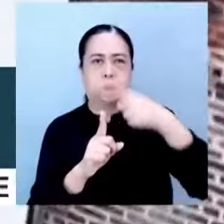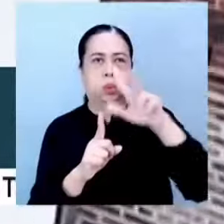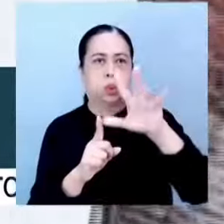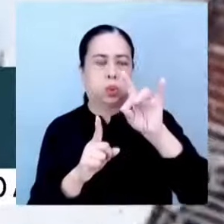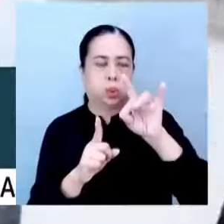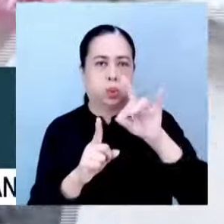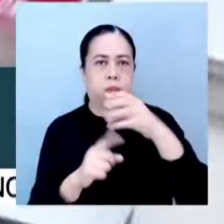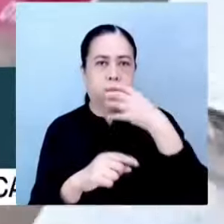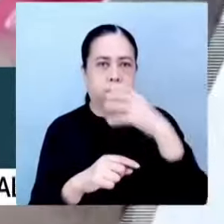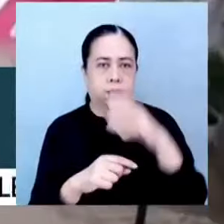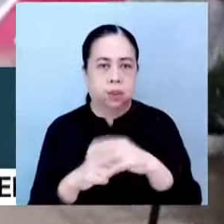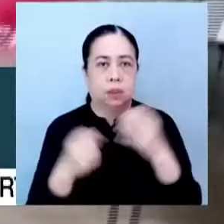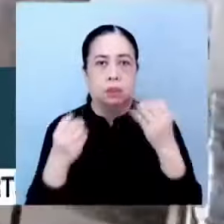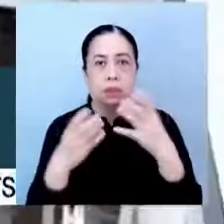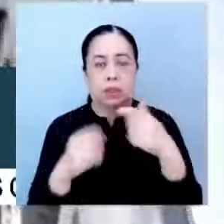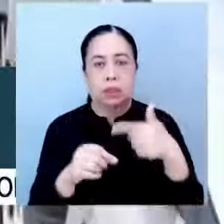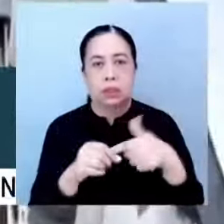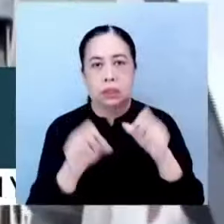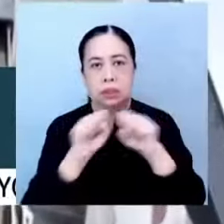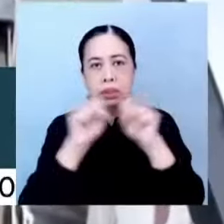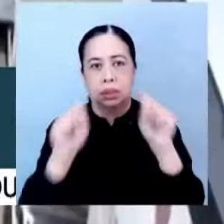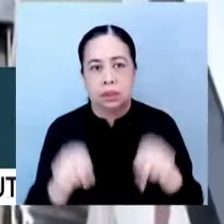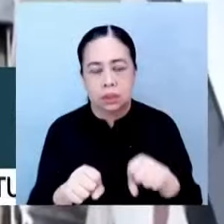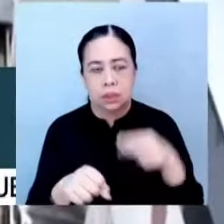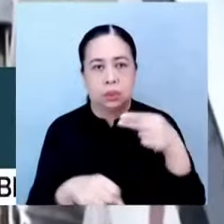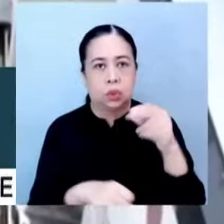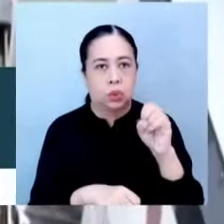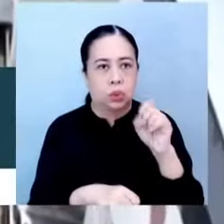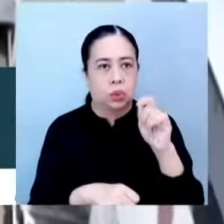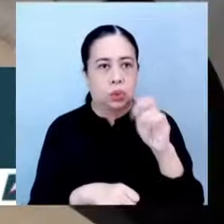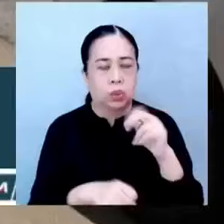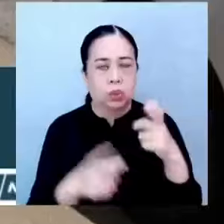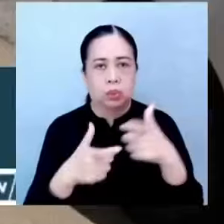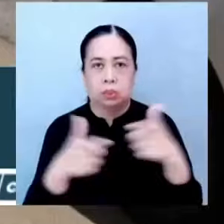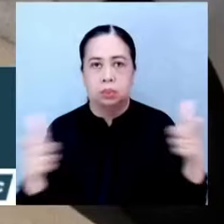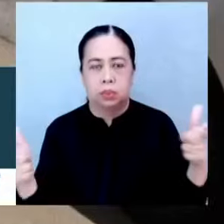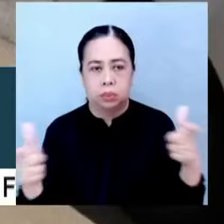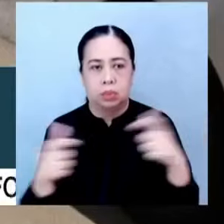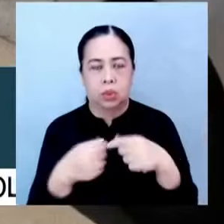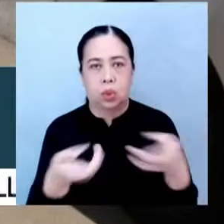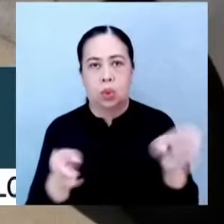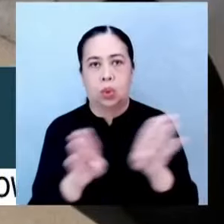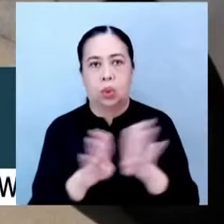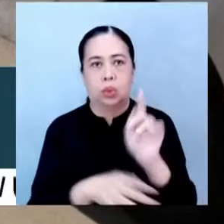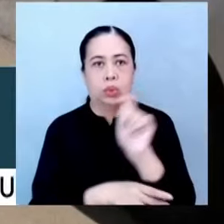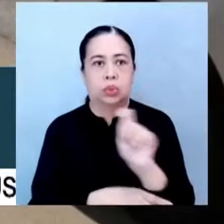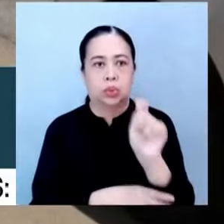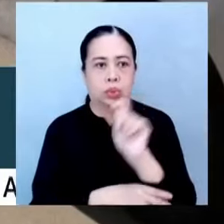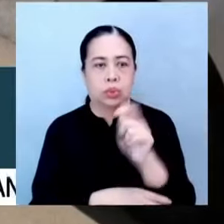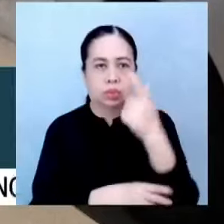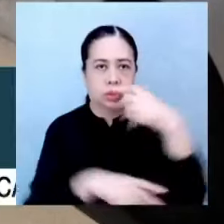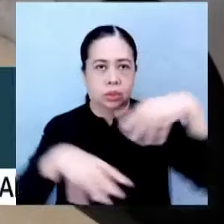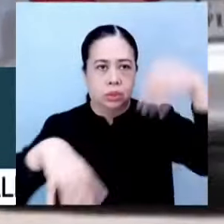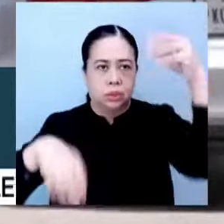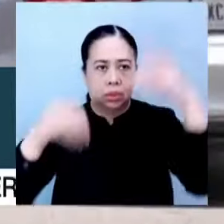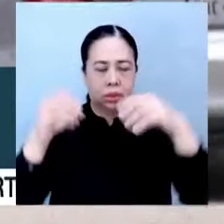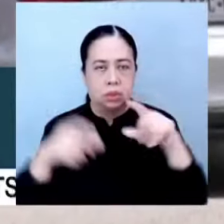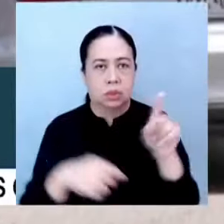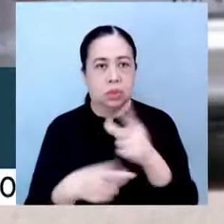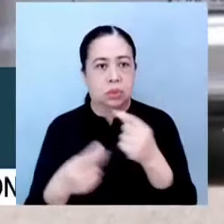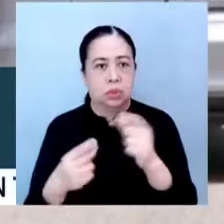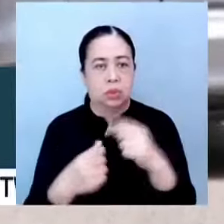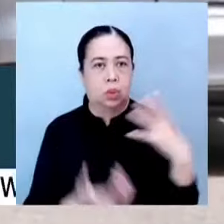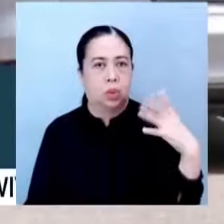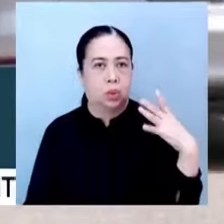Celsius. Several gas stations in Houston, the state's largest city, were closed Tuesday because of the outage, forcing residents to wait in